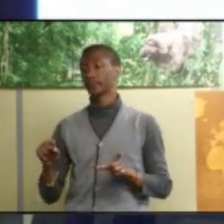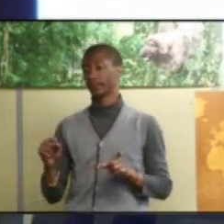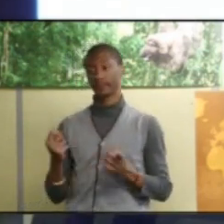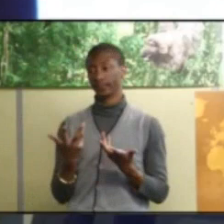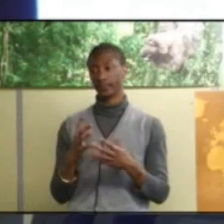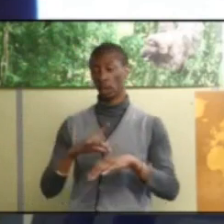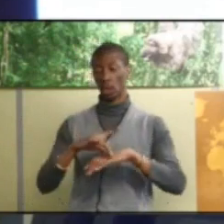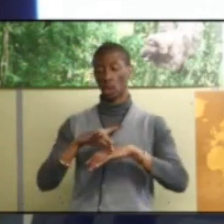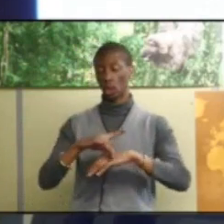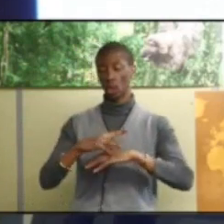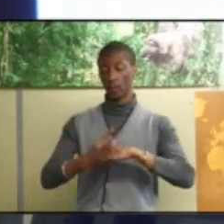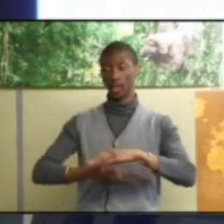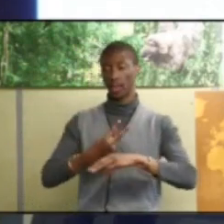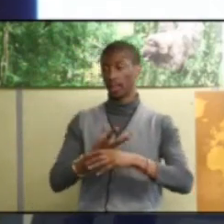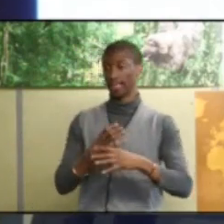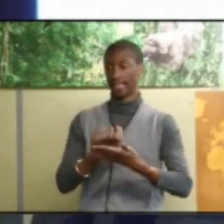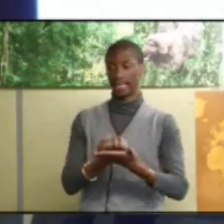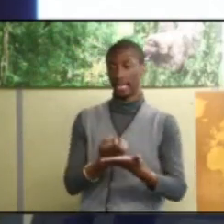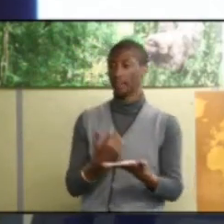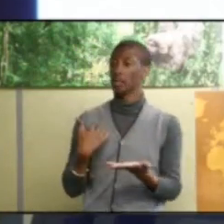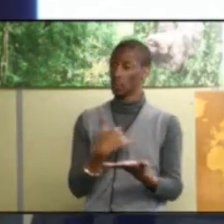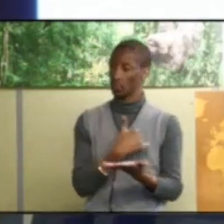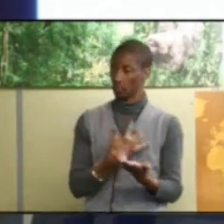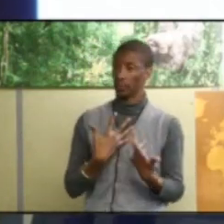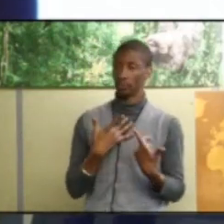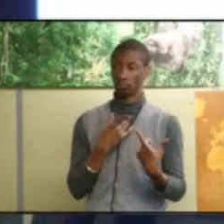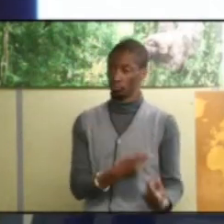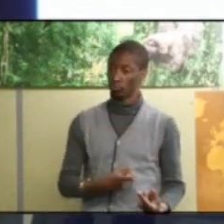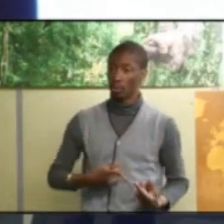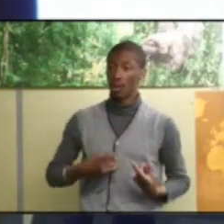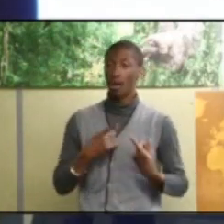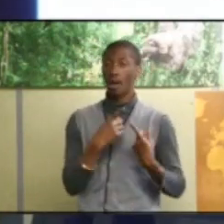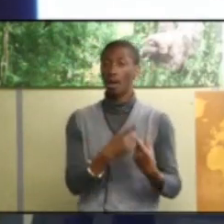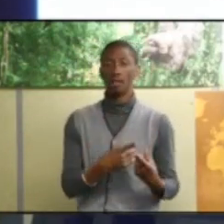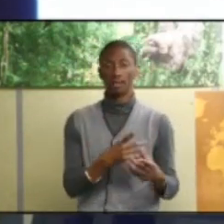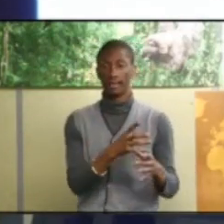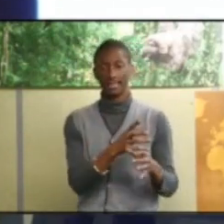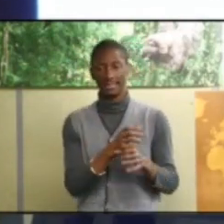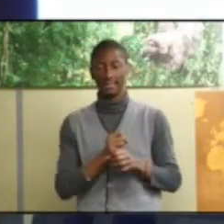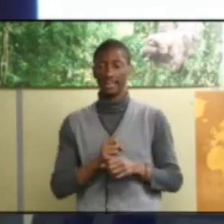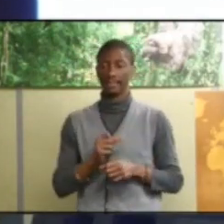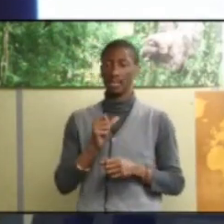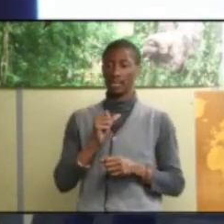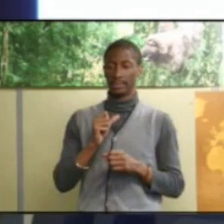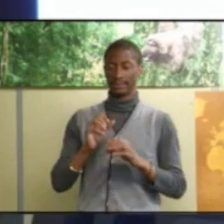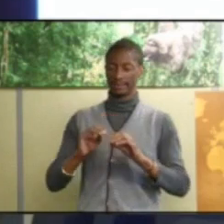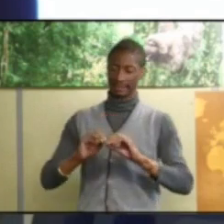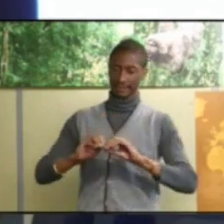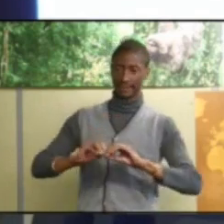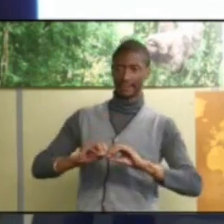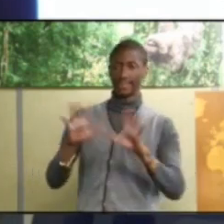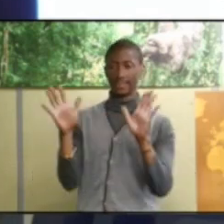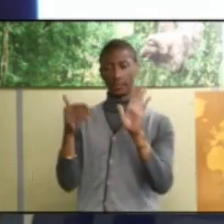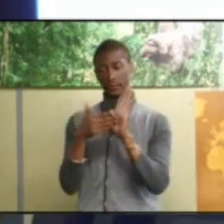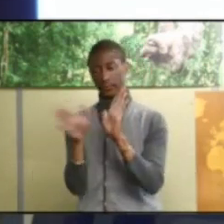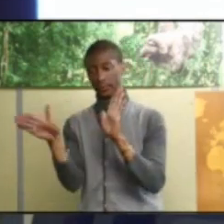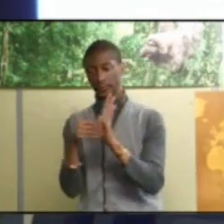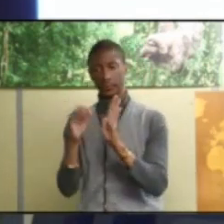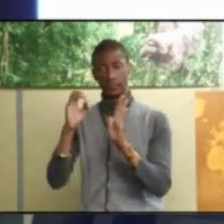economy. We were having a very difficult time getting non-glare acrylic because most of the